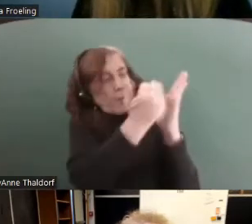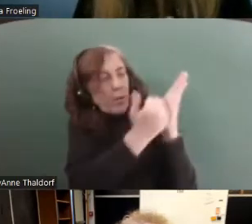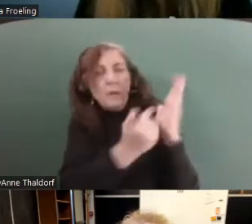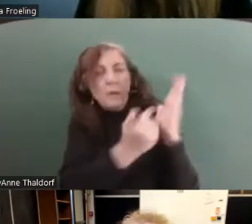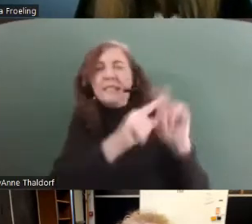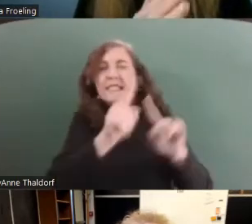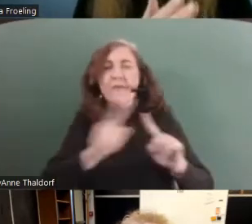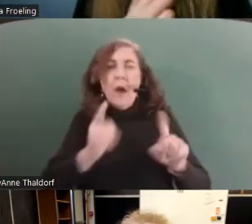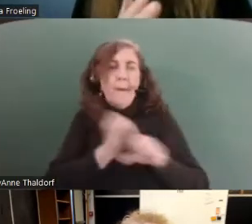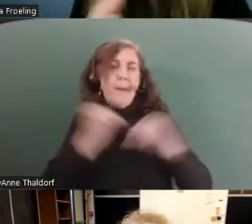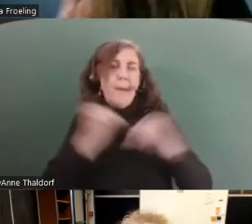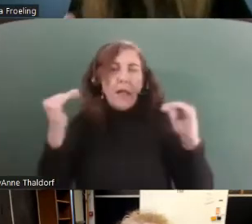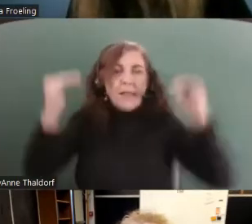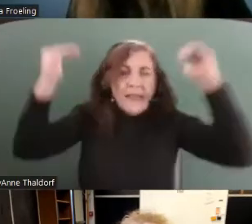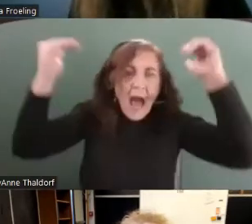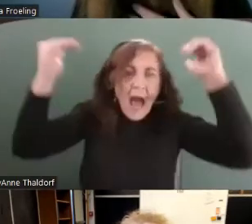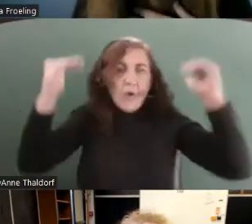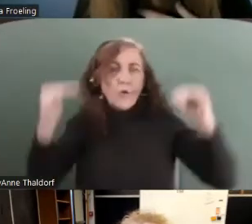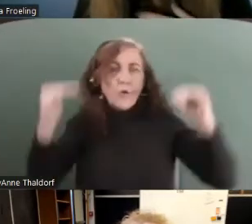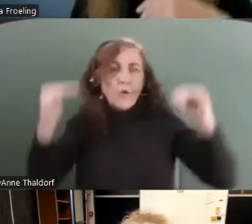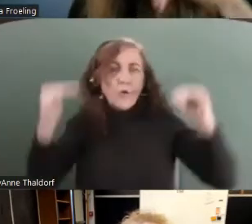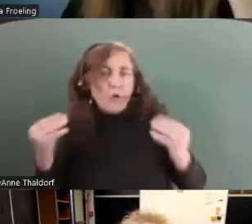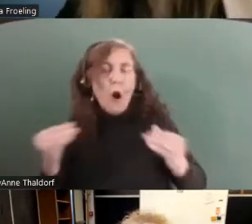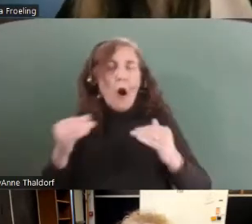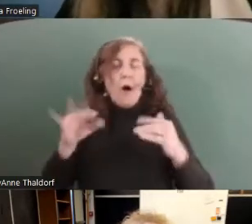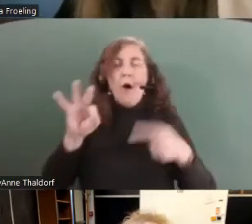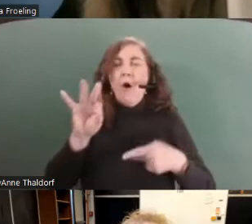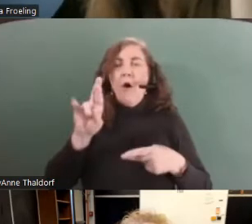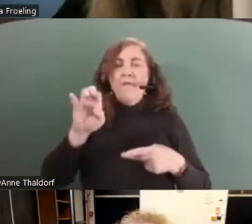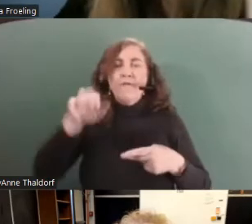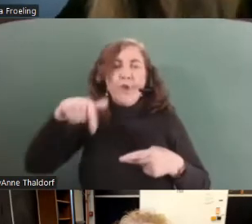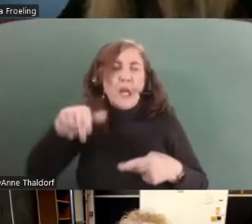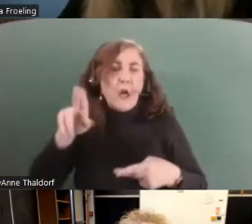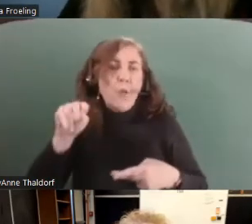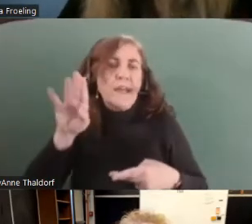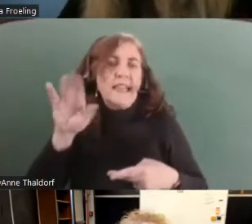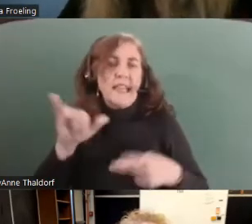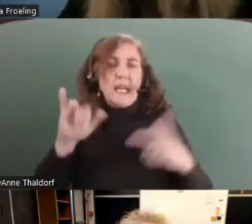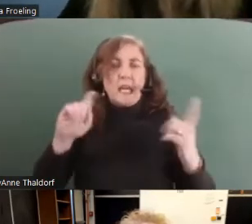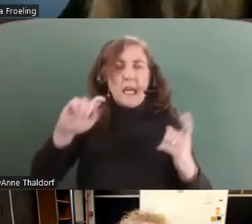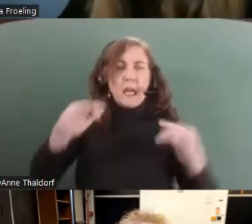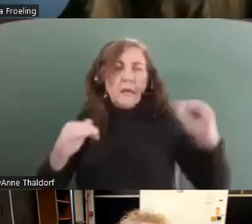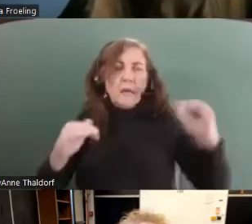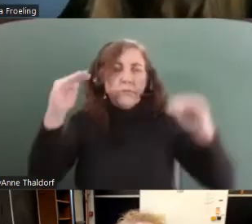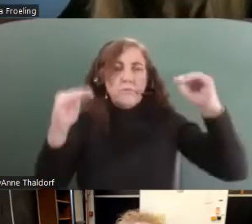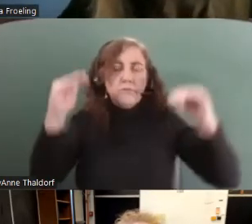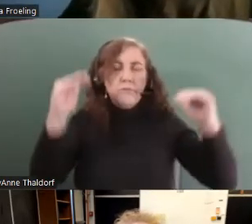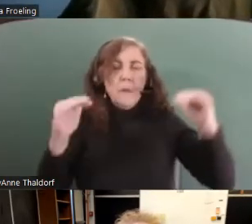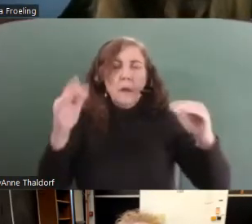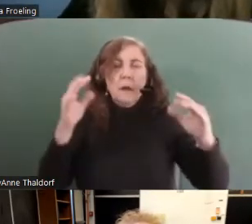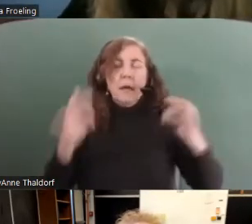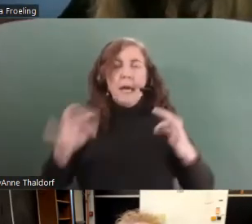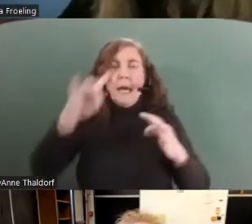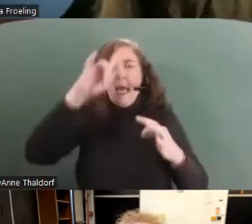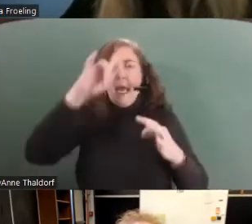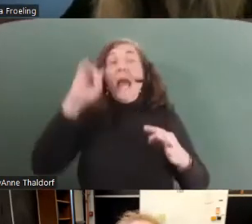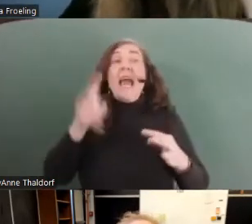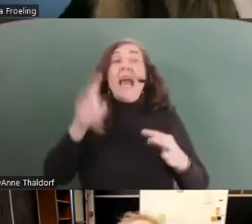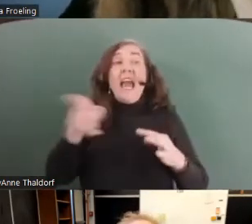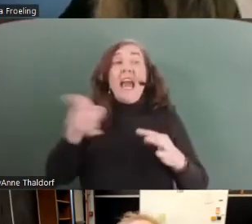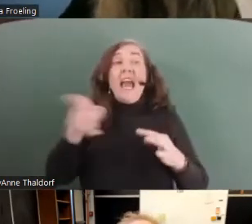louder, softer. You can change the frequency response. They have some that will, if you lose it, it'll tell you where it